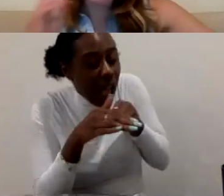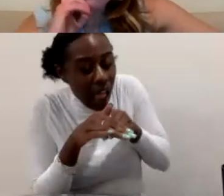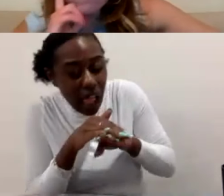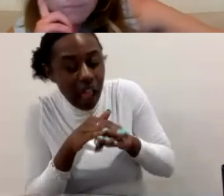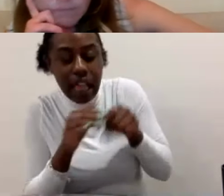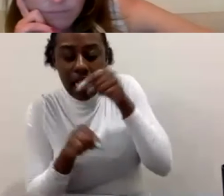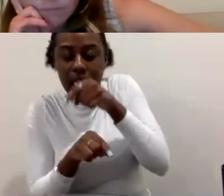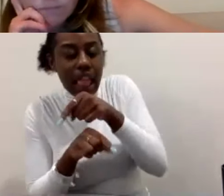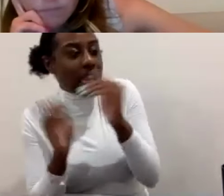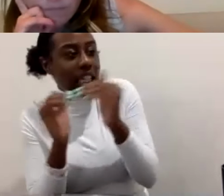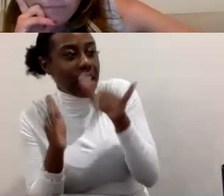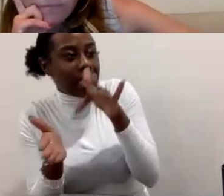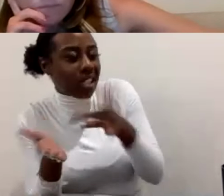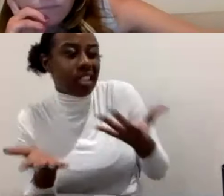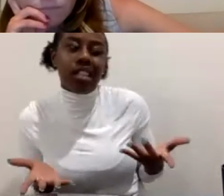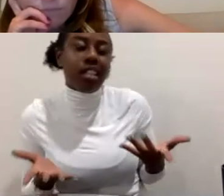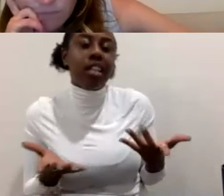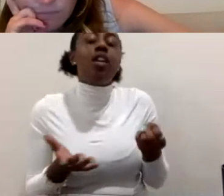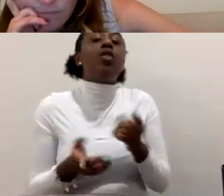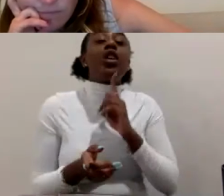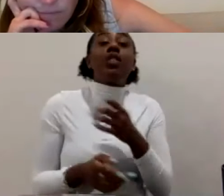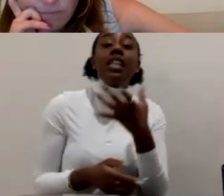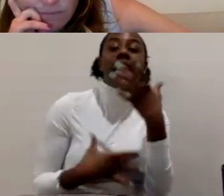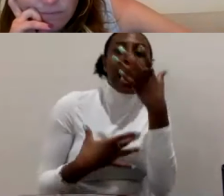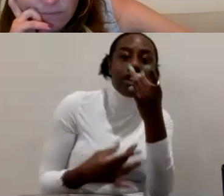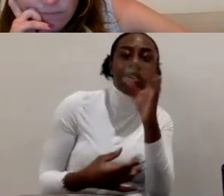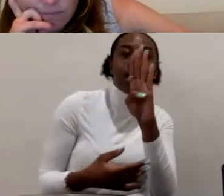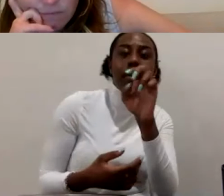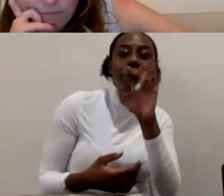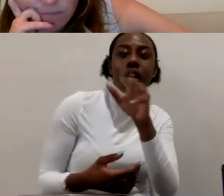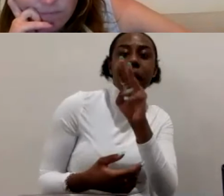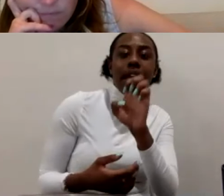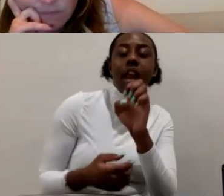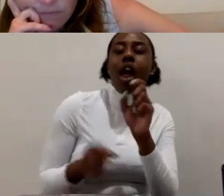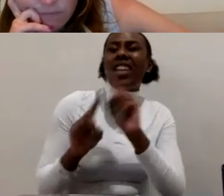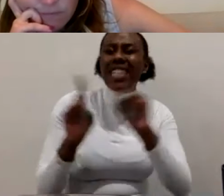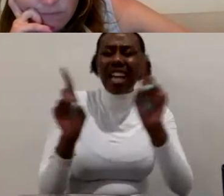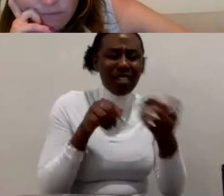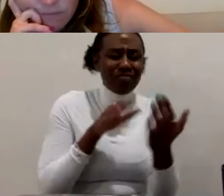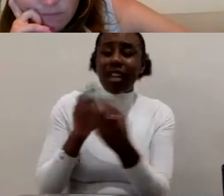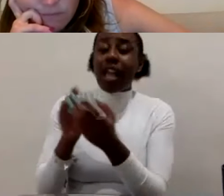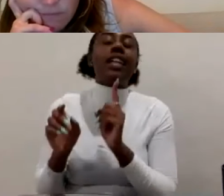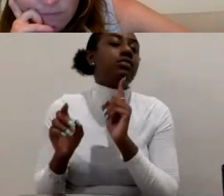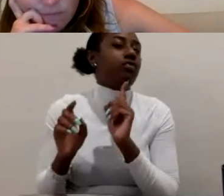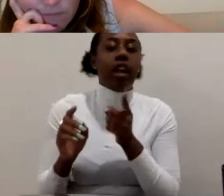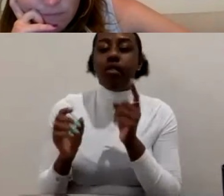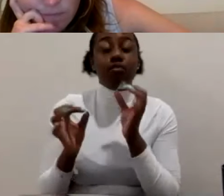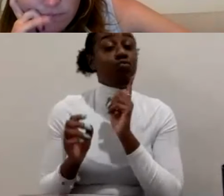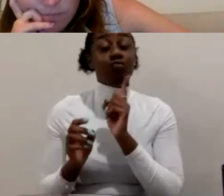all of this in its different forms is still very much alive in the society that we're in now.